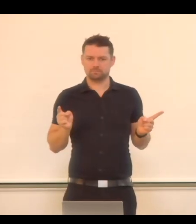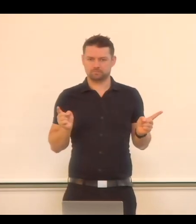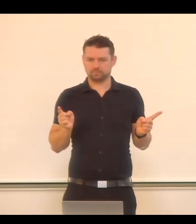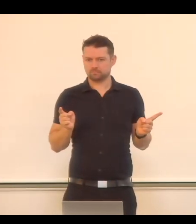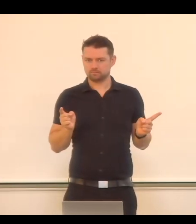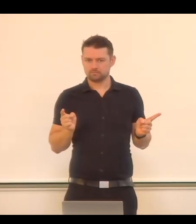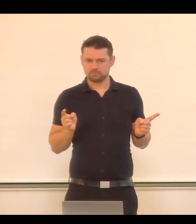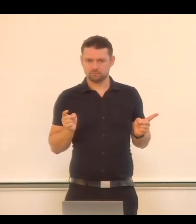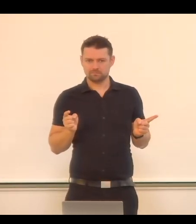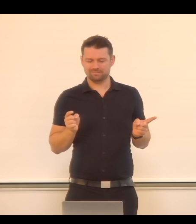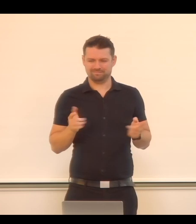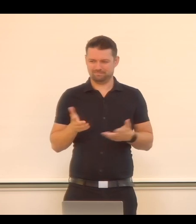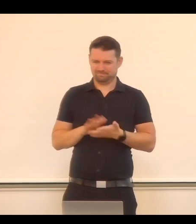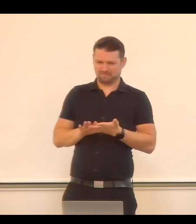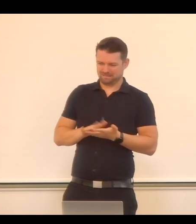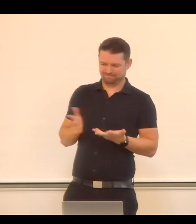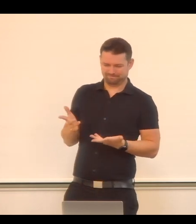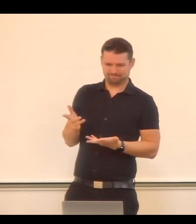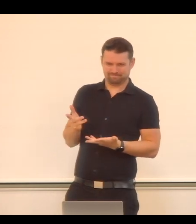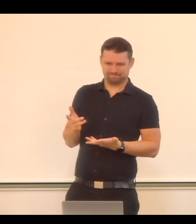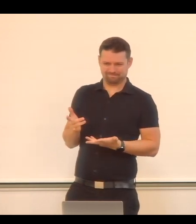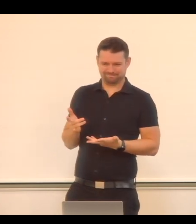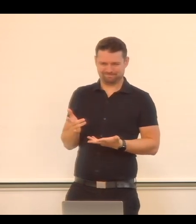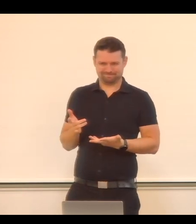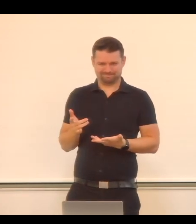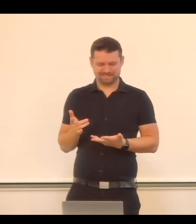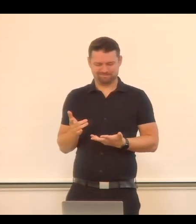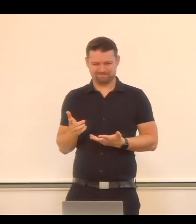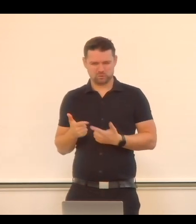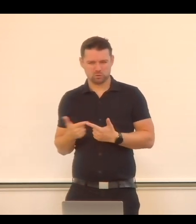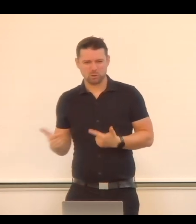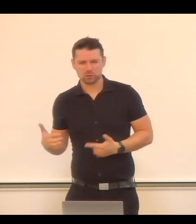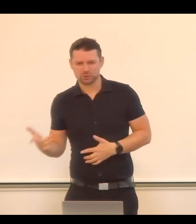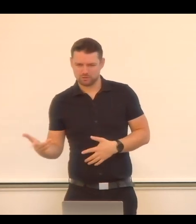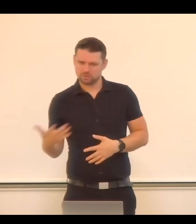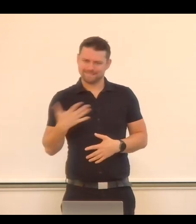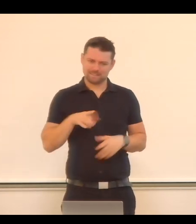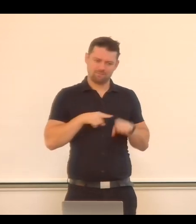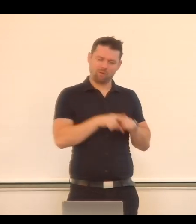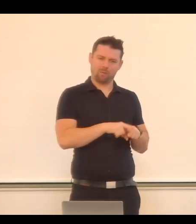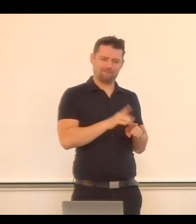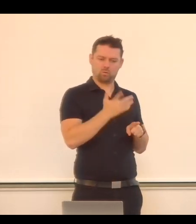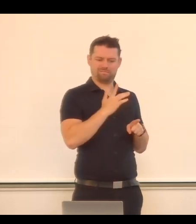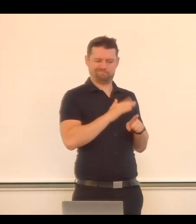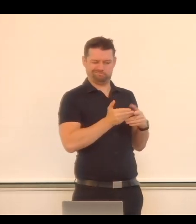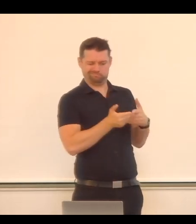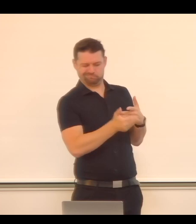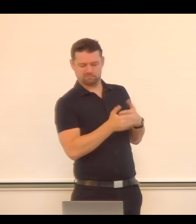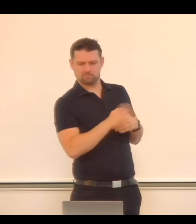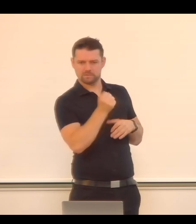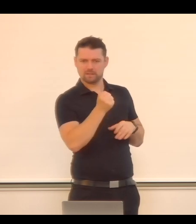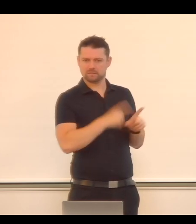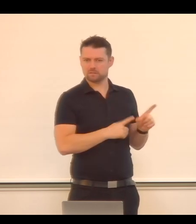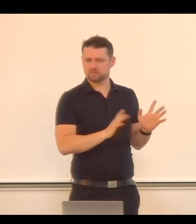so it might be a little leaning too far forward than what they're going to see in the next 10 years.